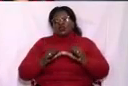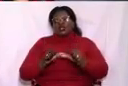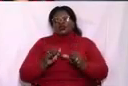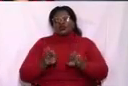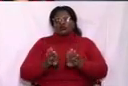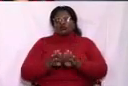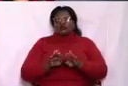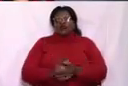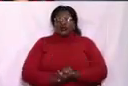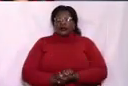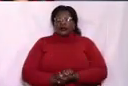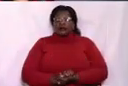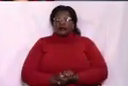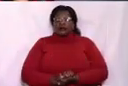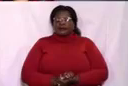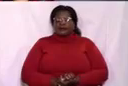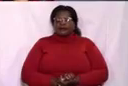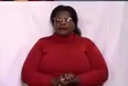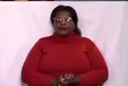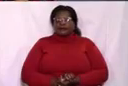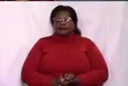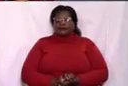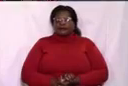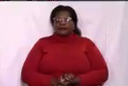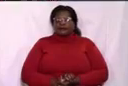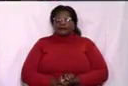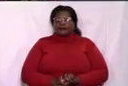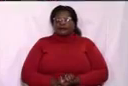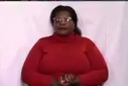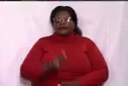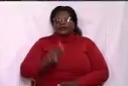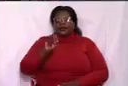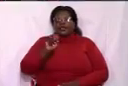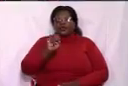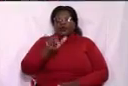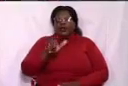break, I just want to tell you about the NYC